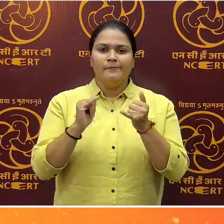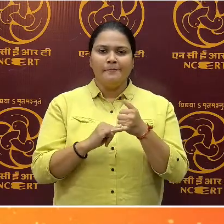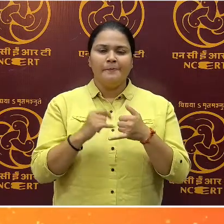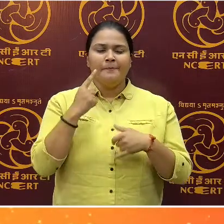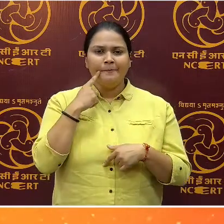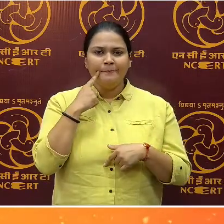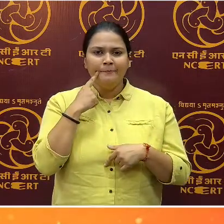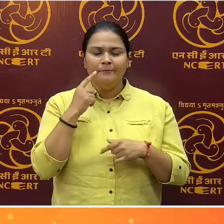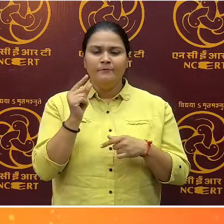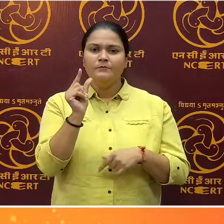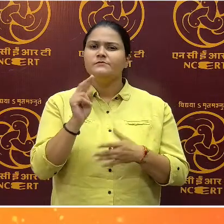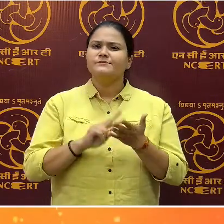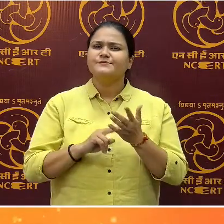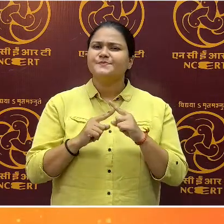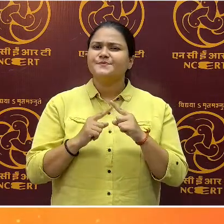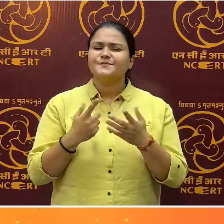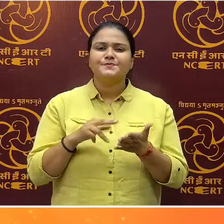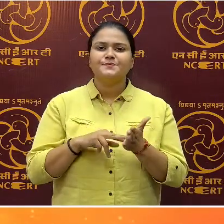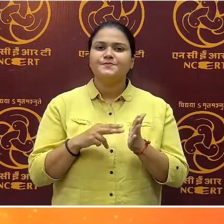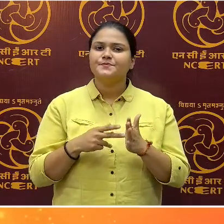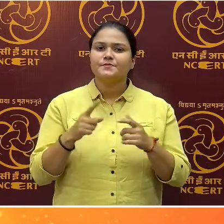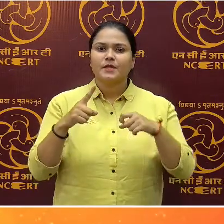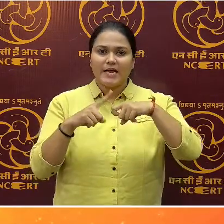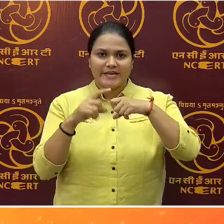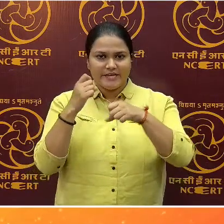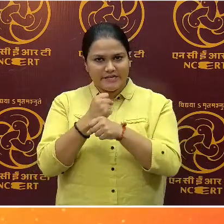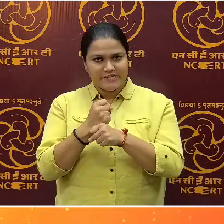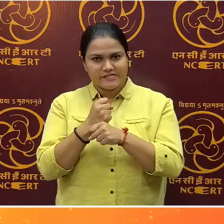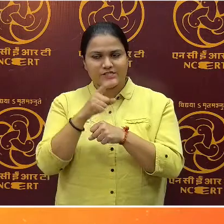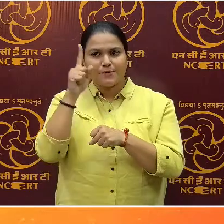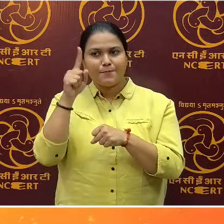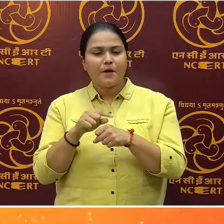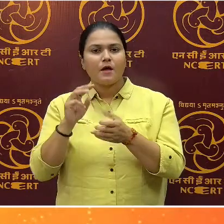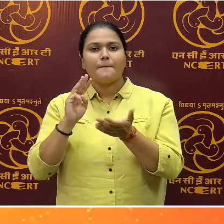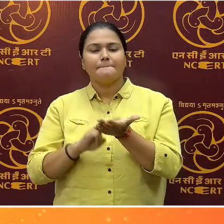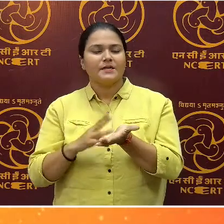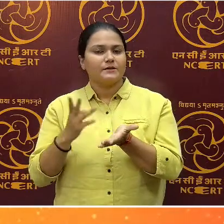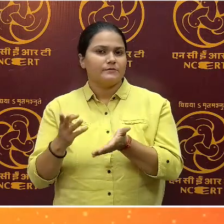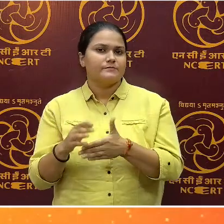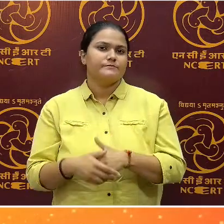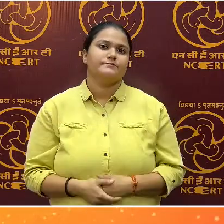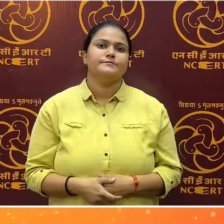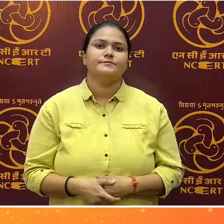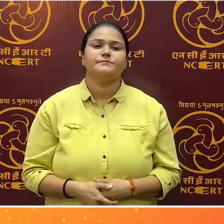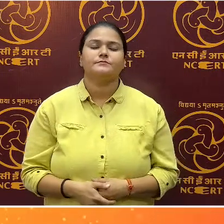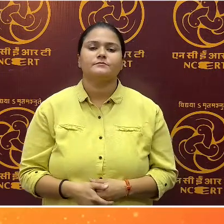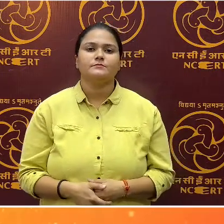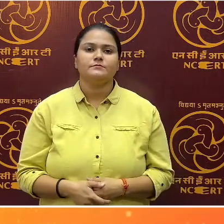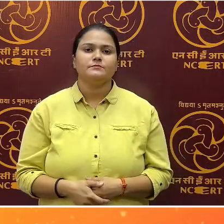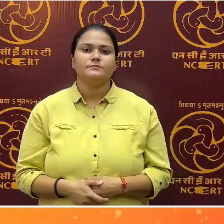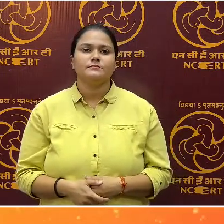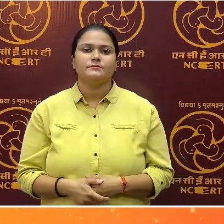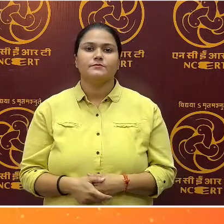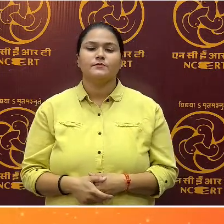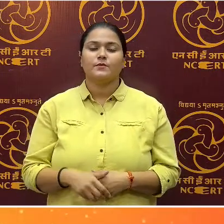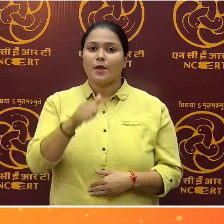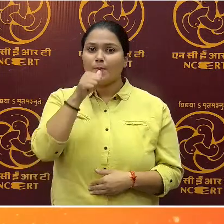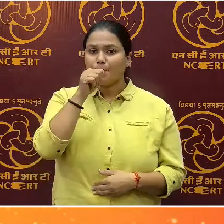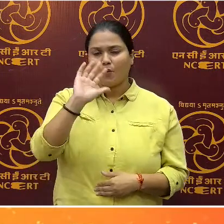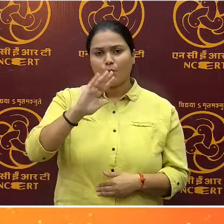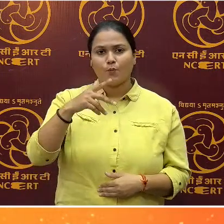for density becomes kg per meter cube. Now, based on the density, see, water has its own